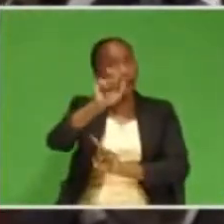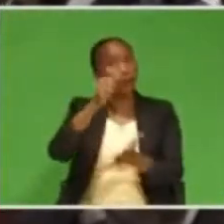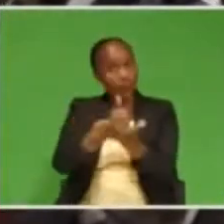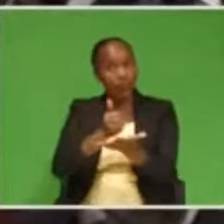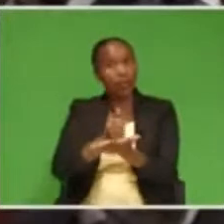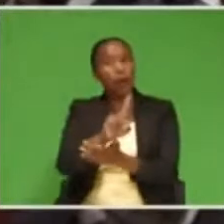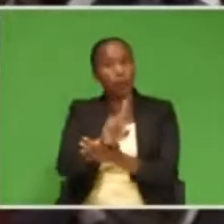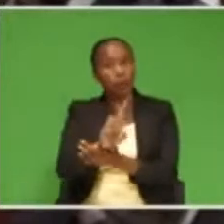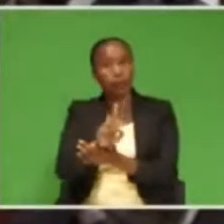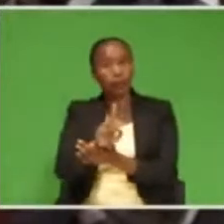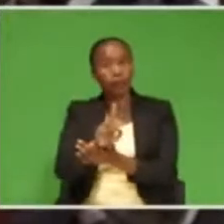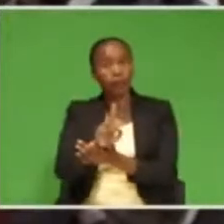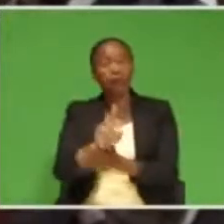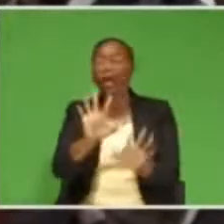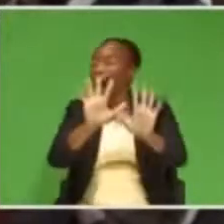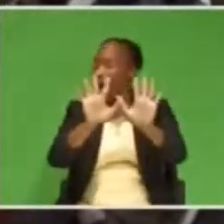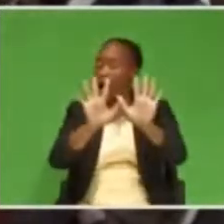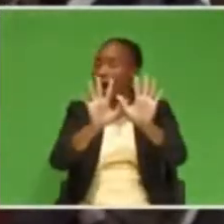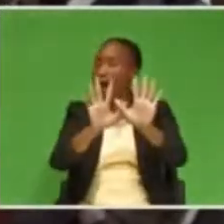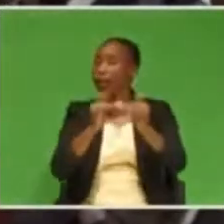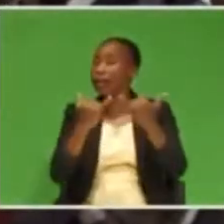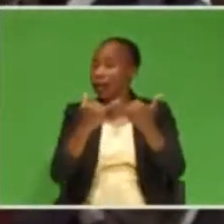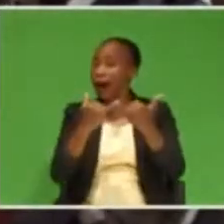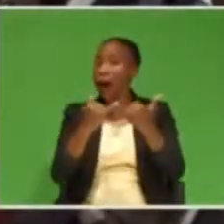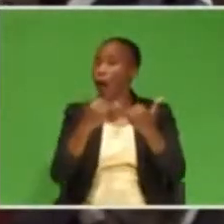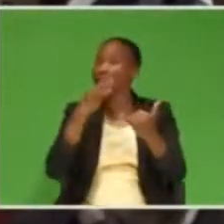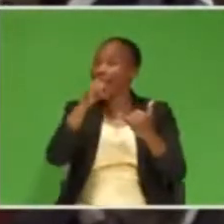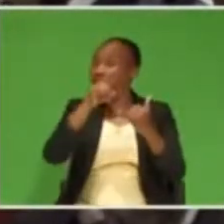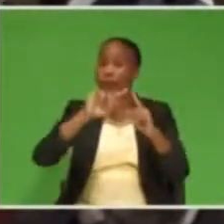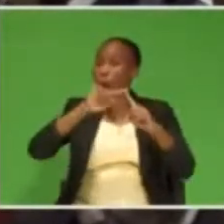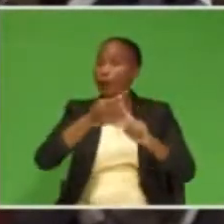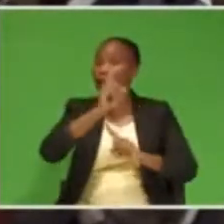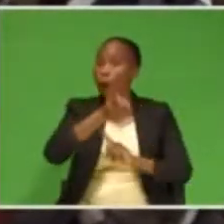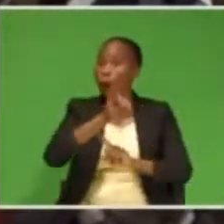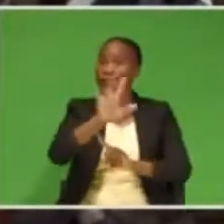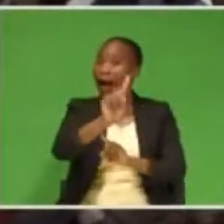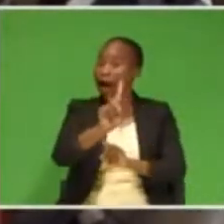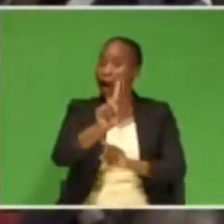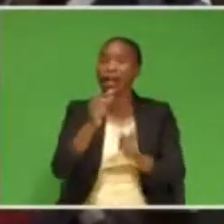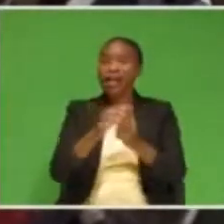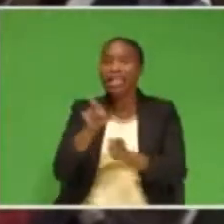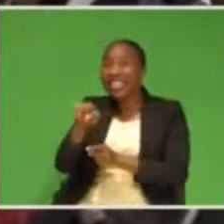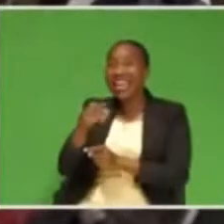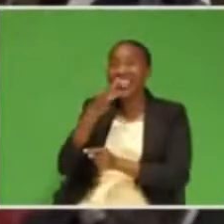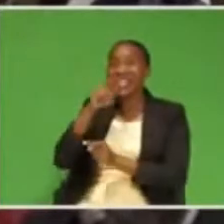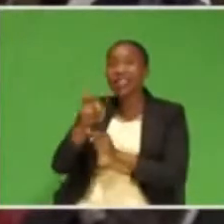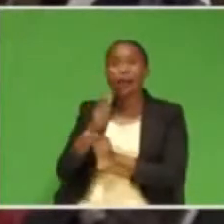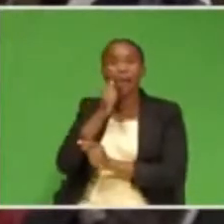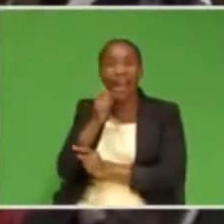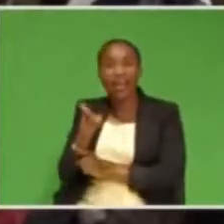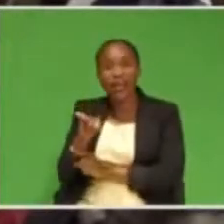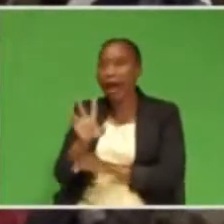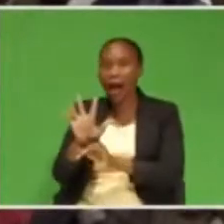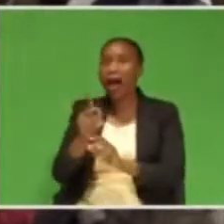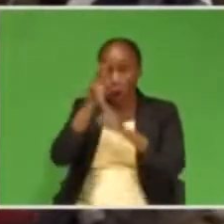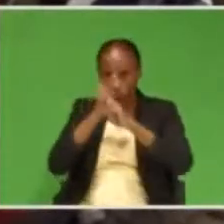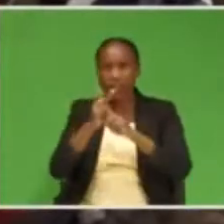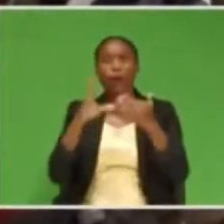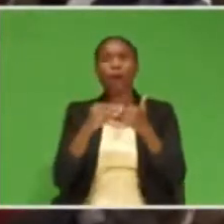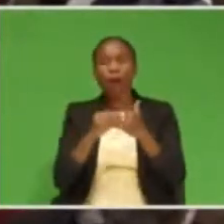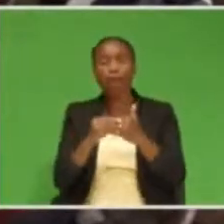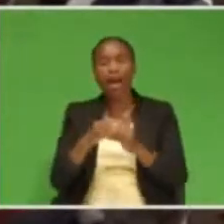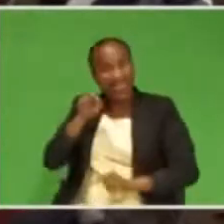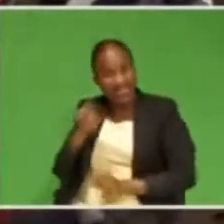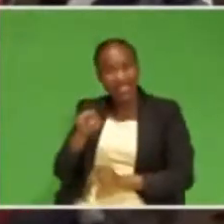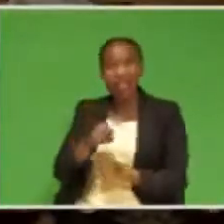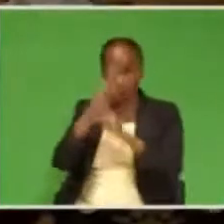not given those people. Withdraw what you have done. This is not, don't say this man is an honorable member. It is an